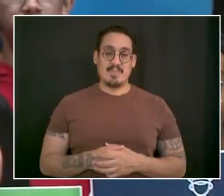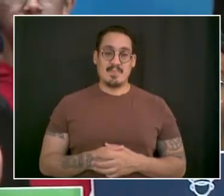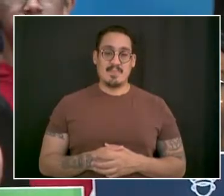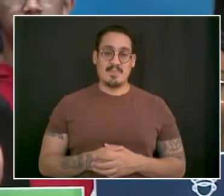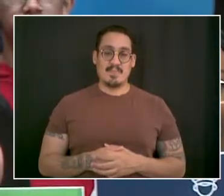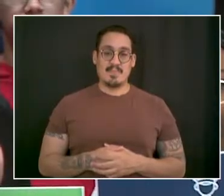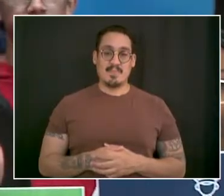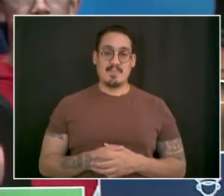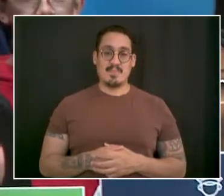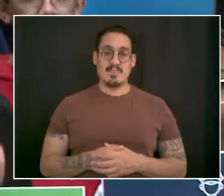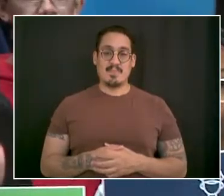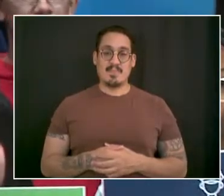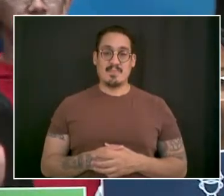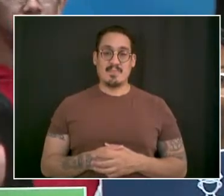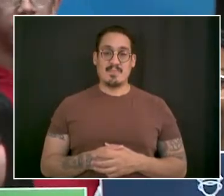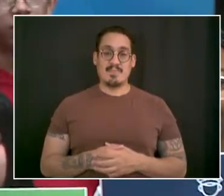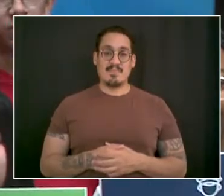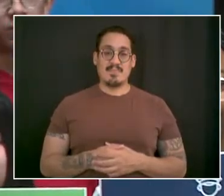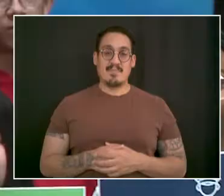Ça passe.